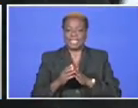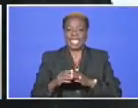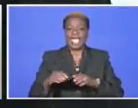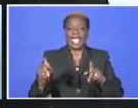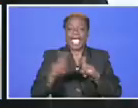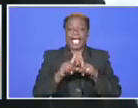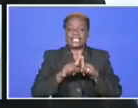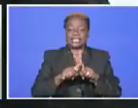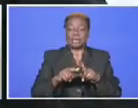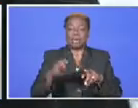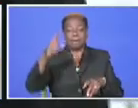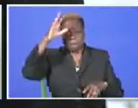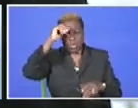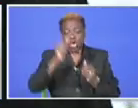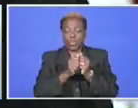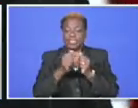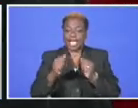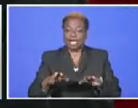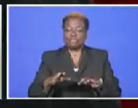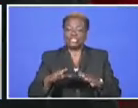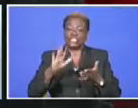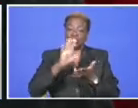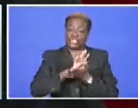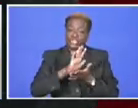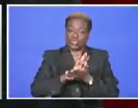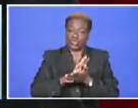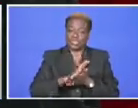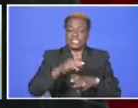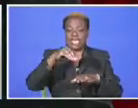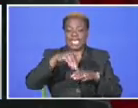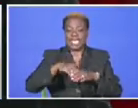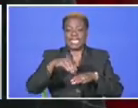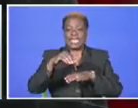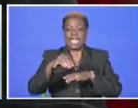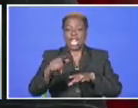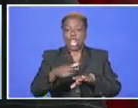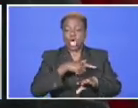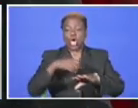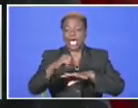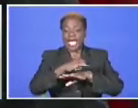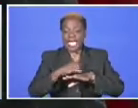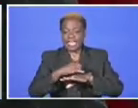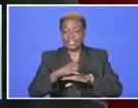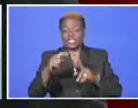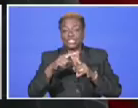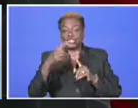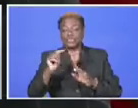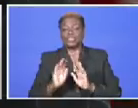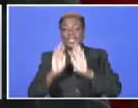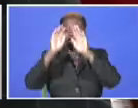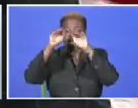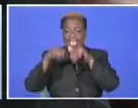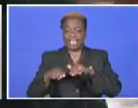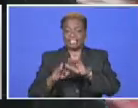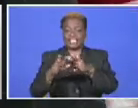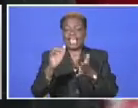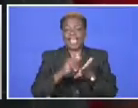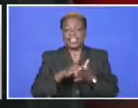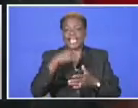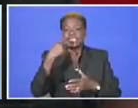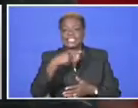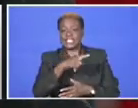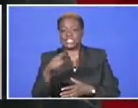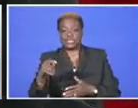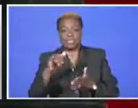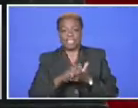to the hill. And I think that tells you that everything is